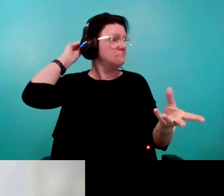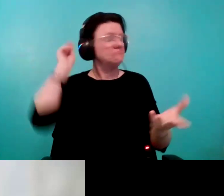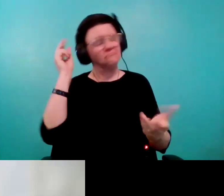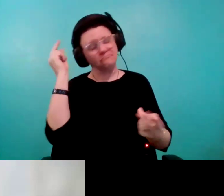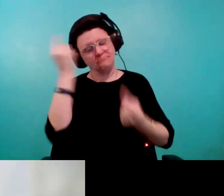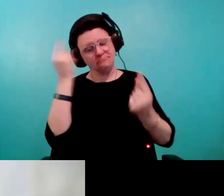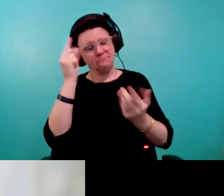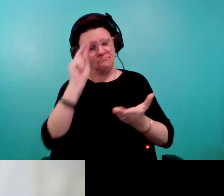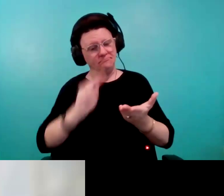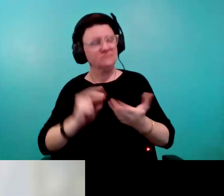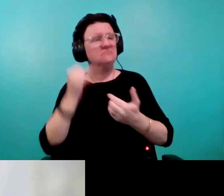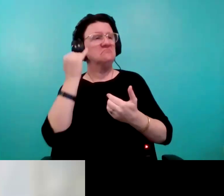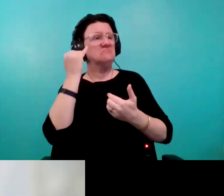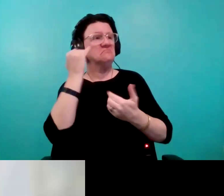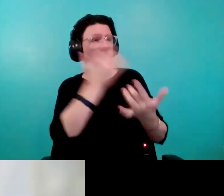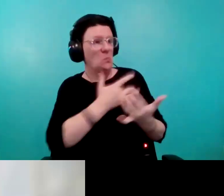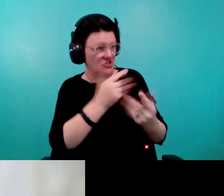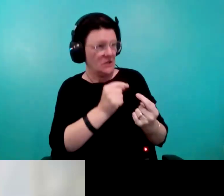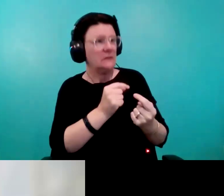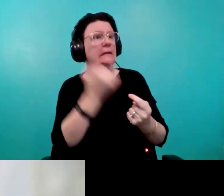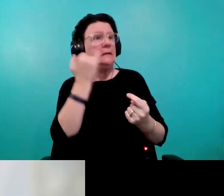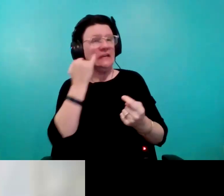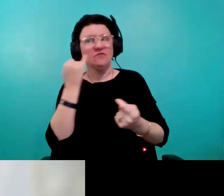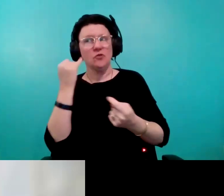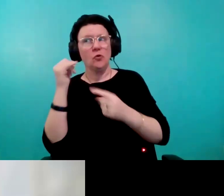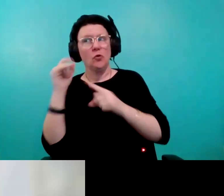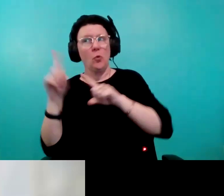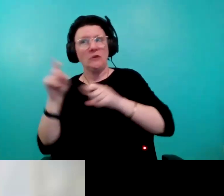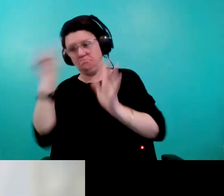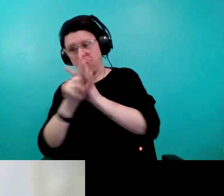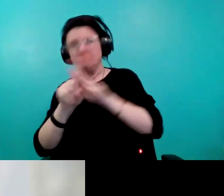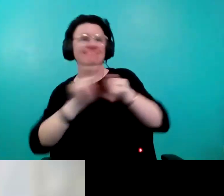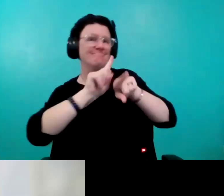appreciate it very much. And if I have any questions, I will be asking. Thank you.